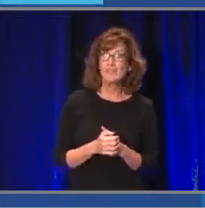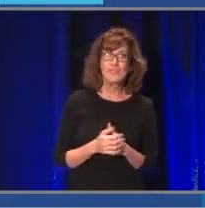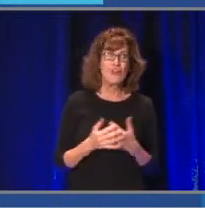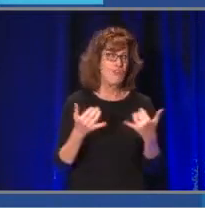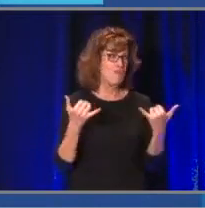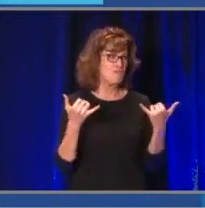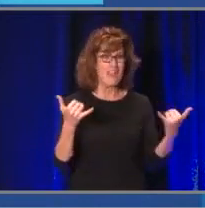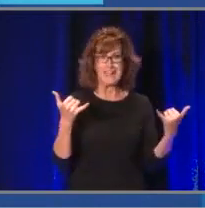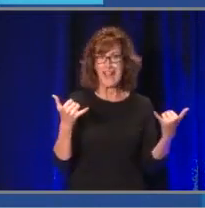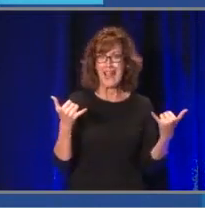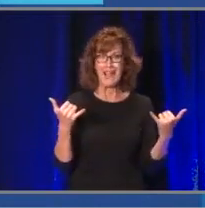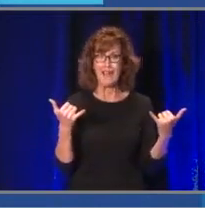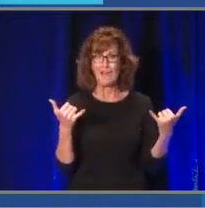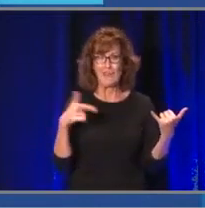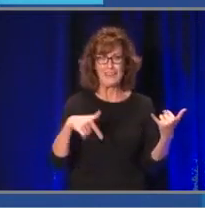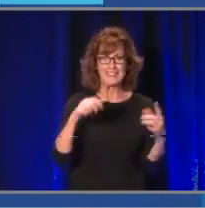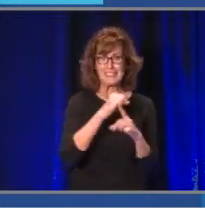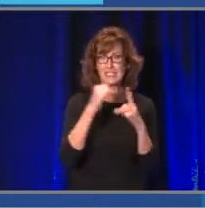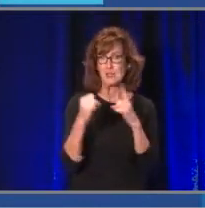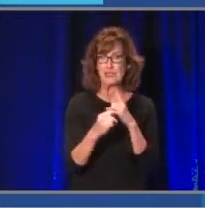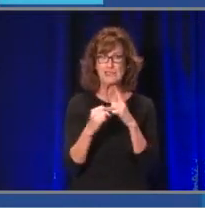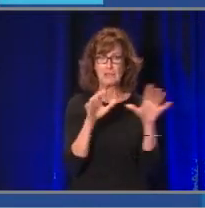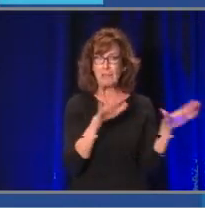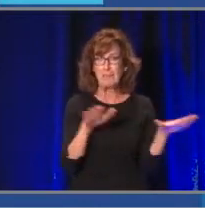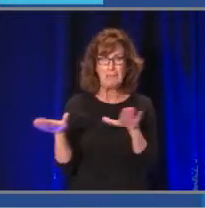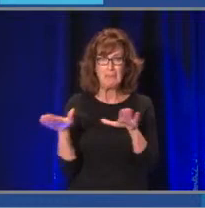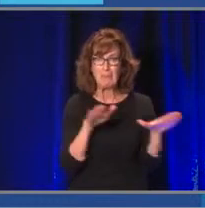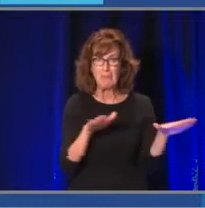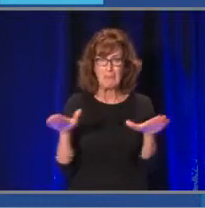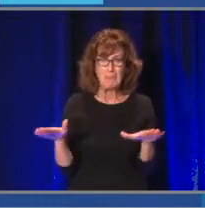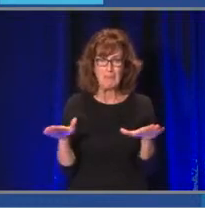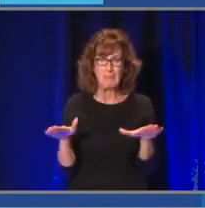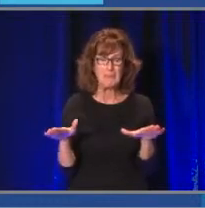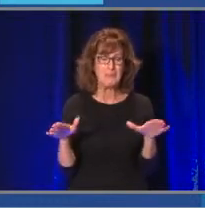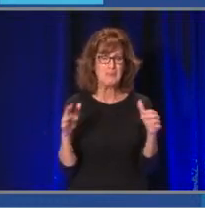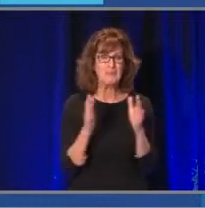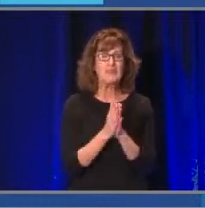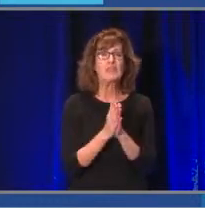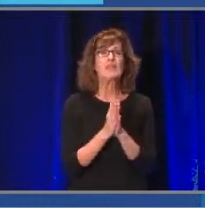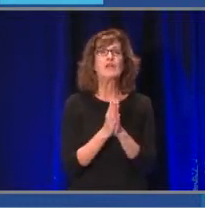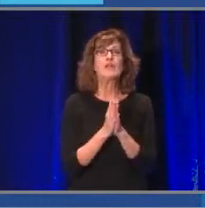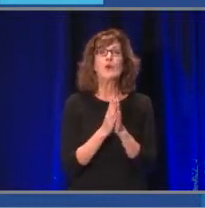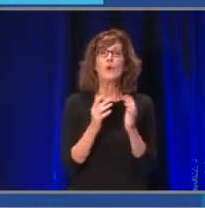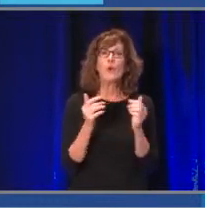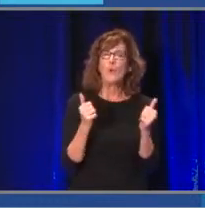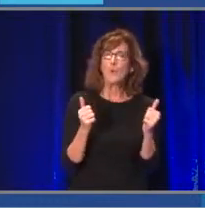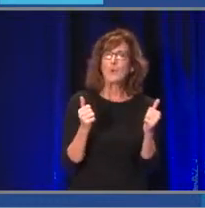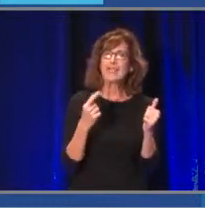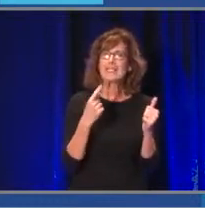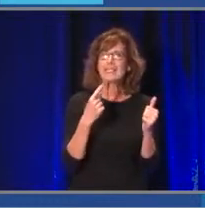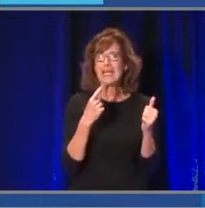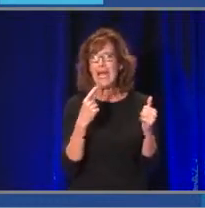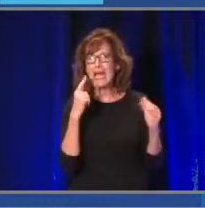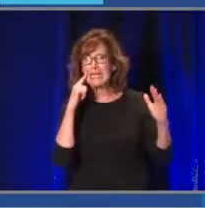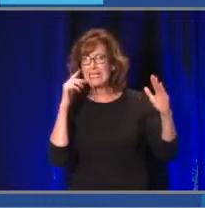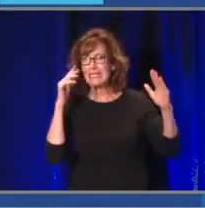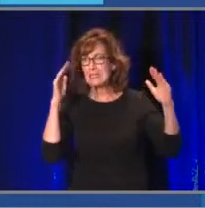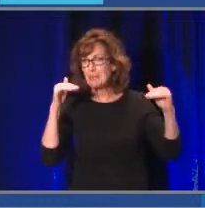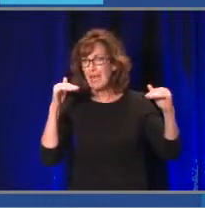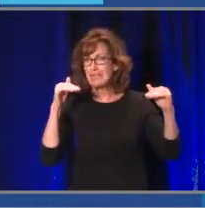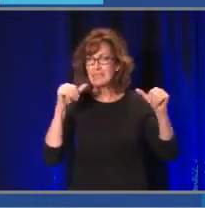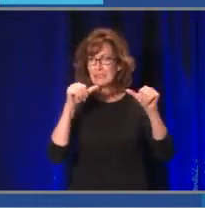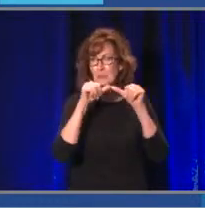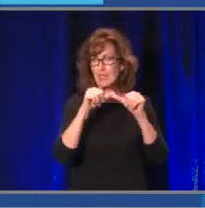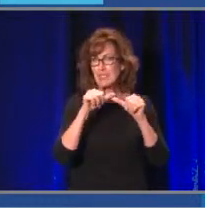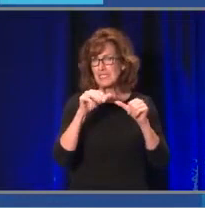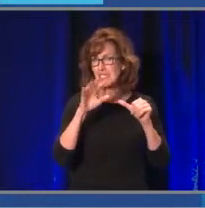back. We're gonna plan this a fair amount by year. So we said it was going to be about 45 minutes or